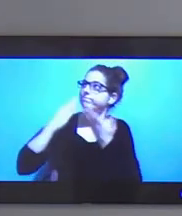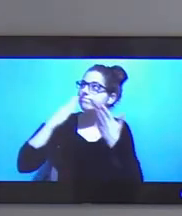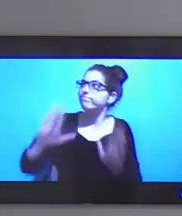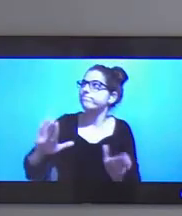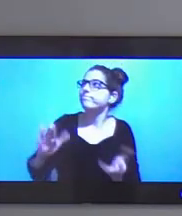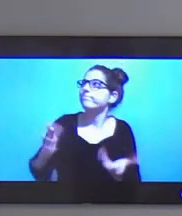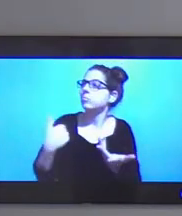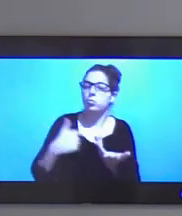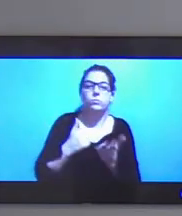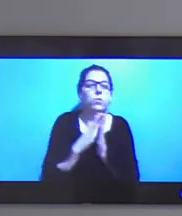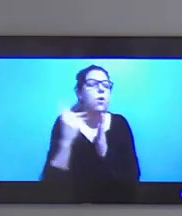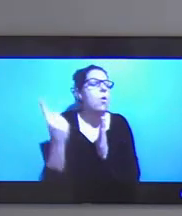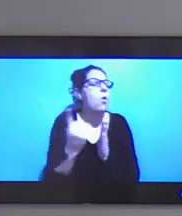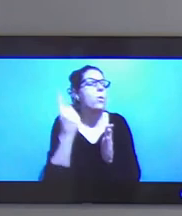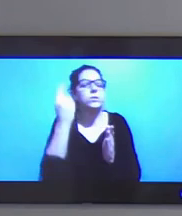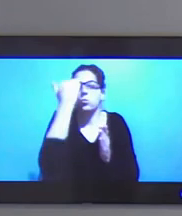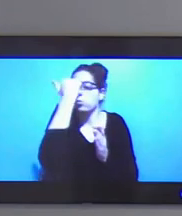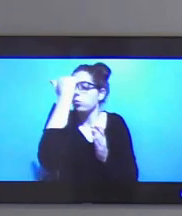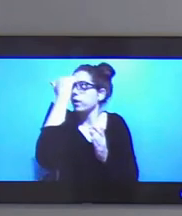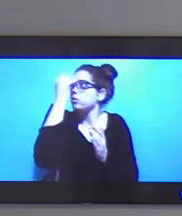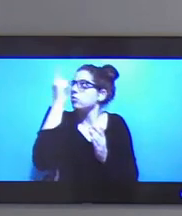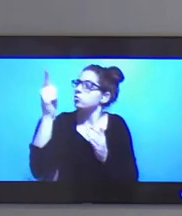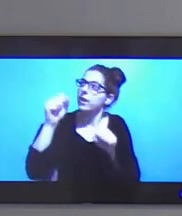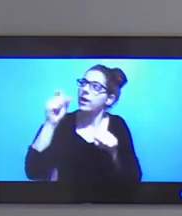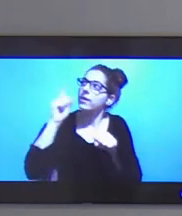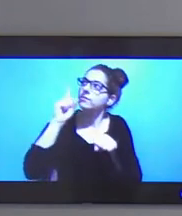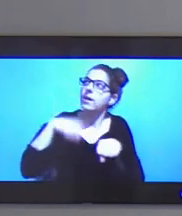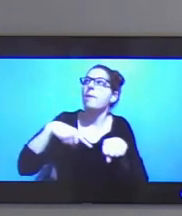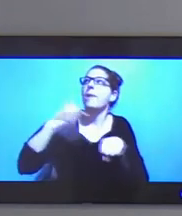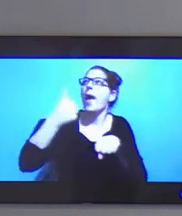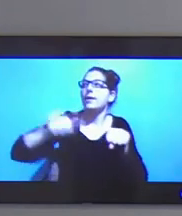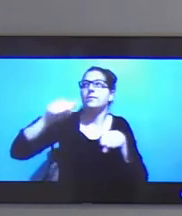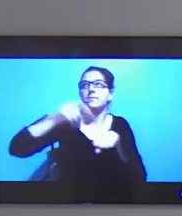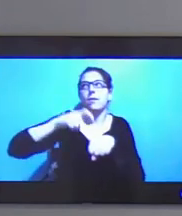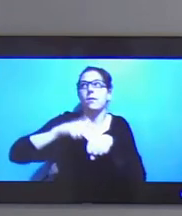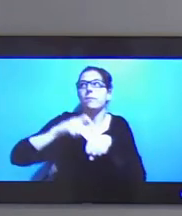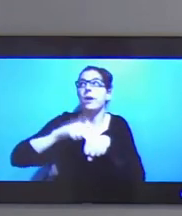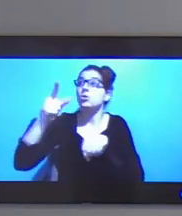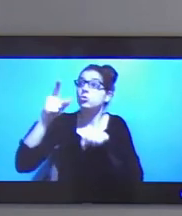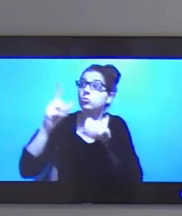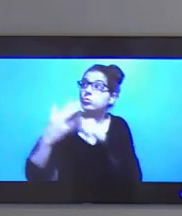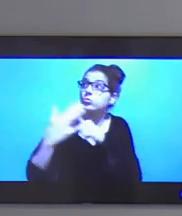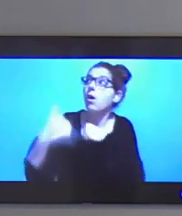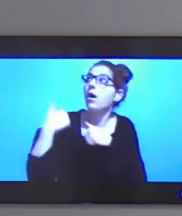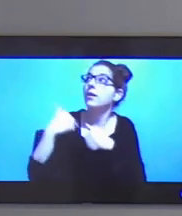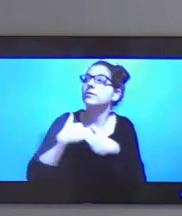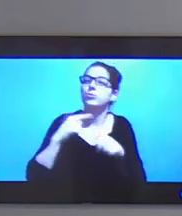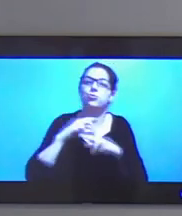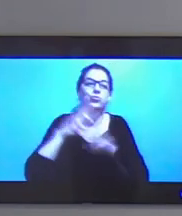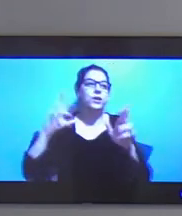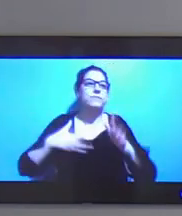remain aware of this and prepared to meet you joyfully when you call us.